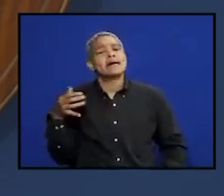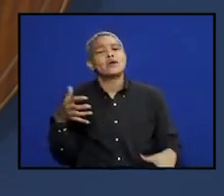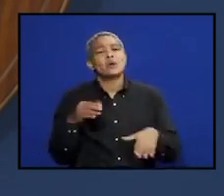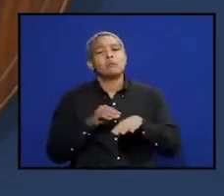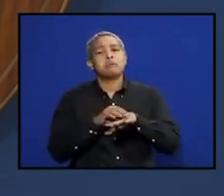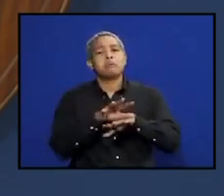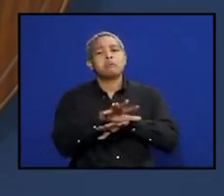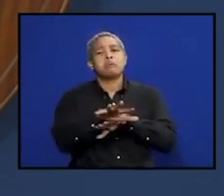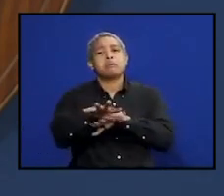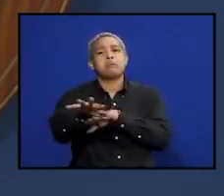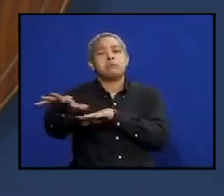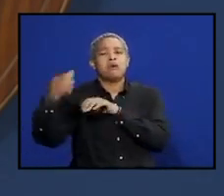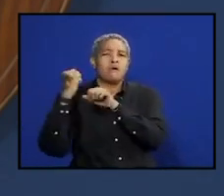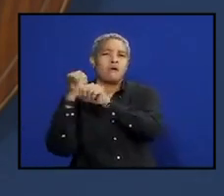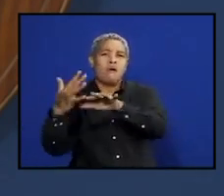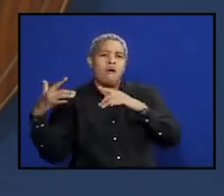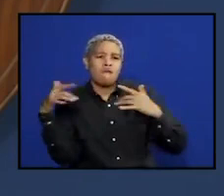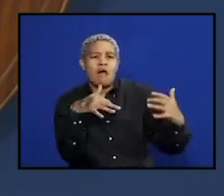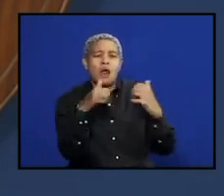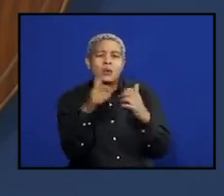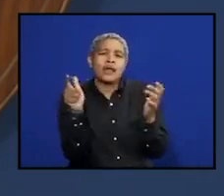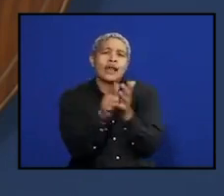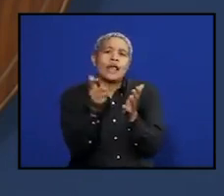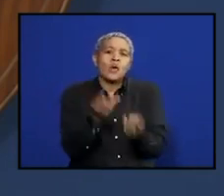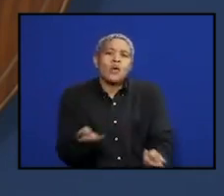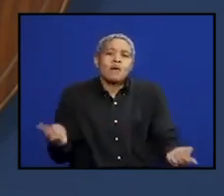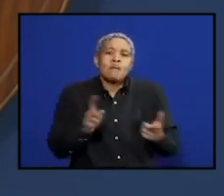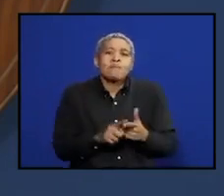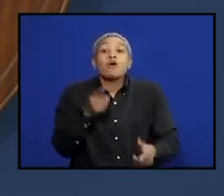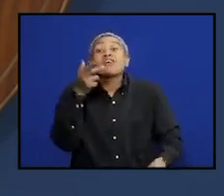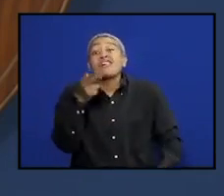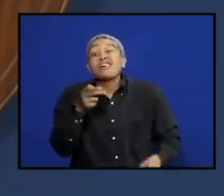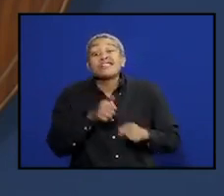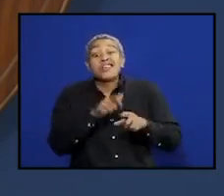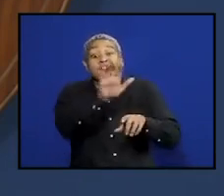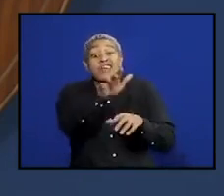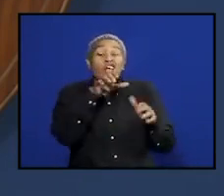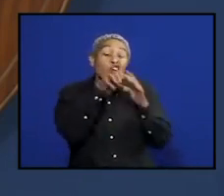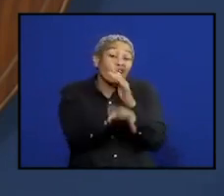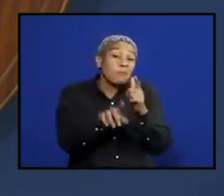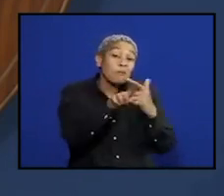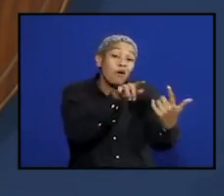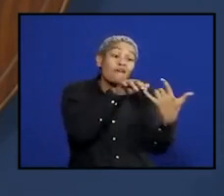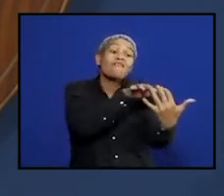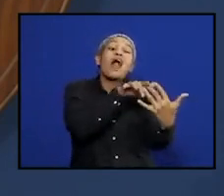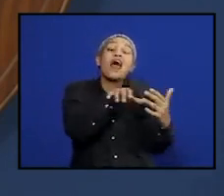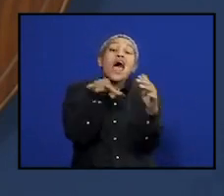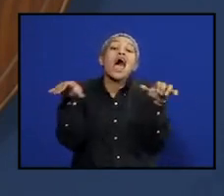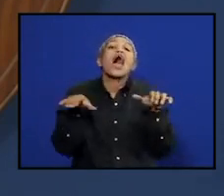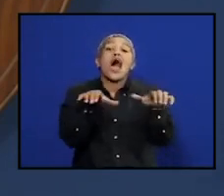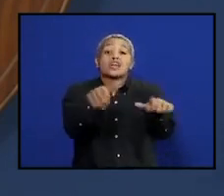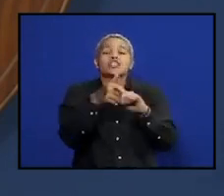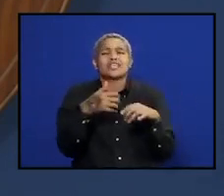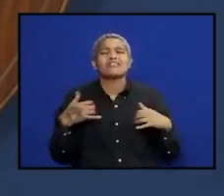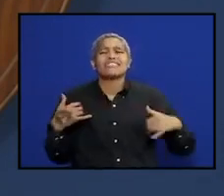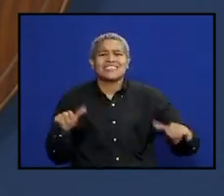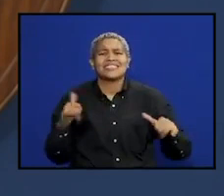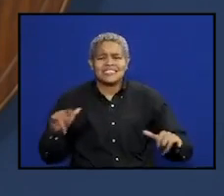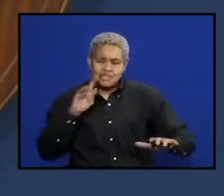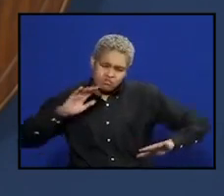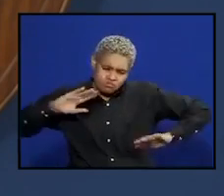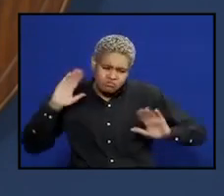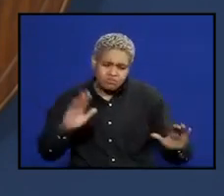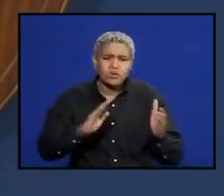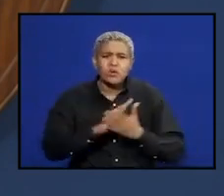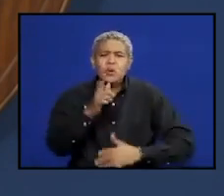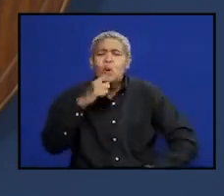primary contributor to violence with illegal weapons and ammunition and their criminal and violent actions continue to be fueled by